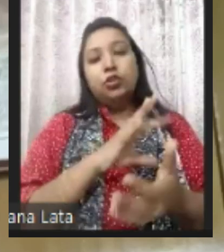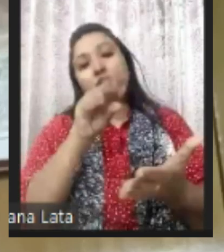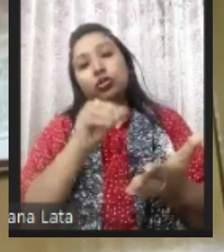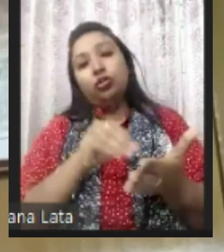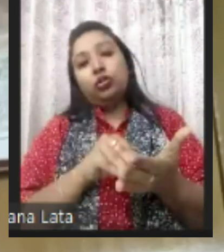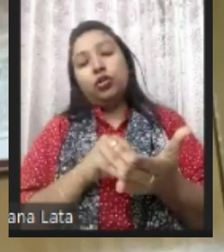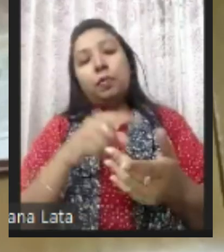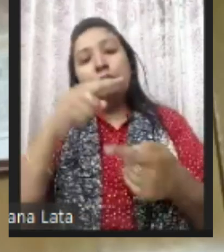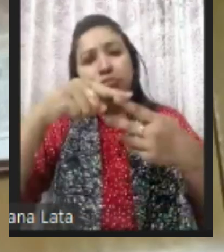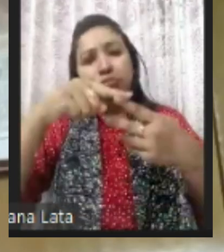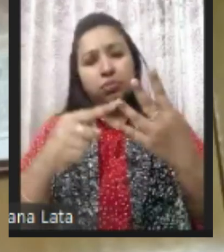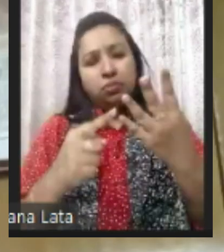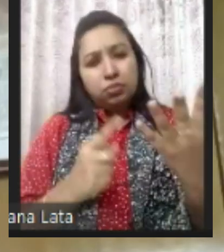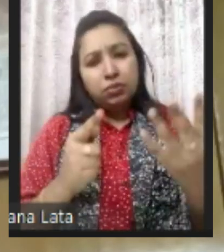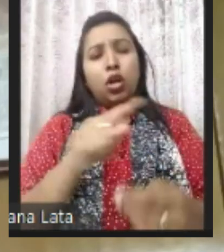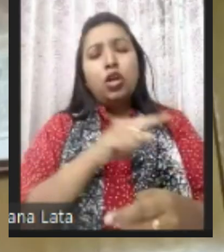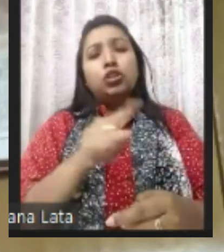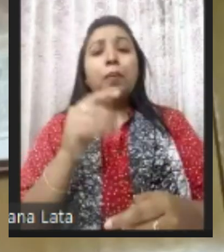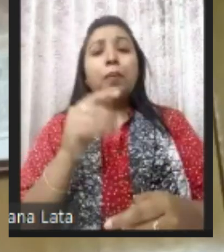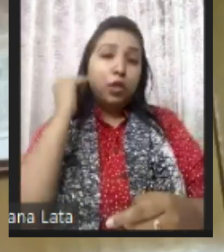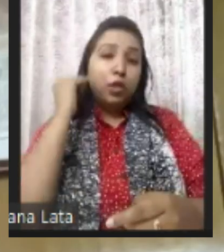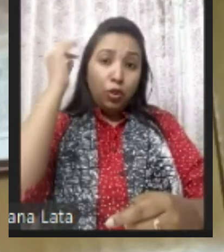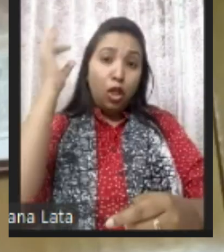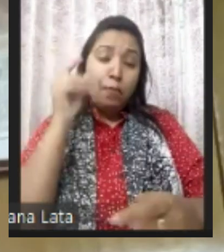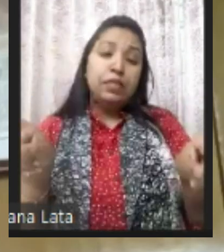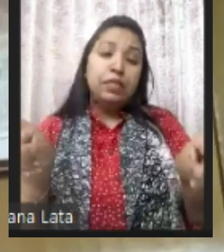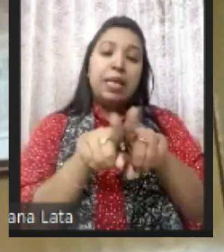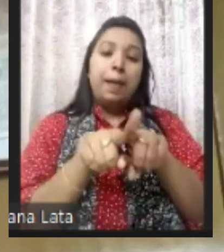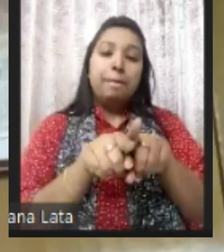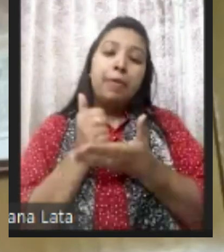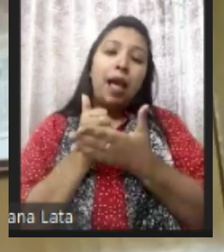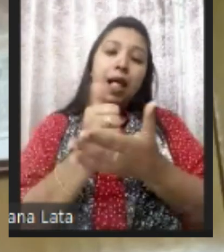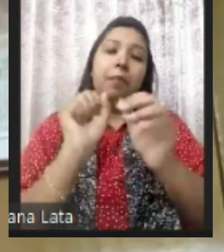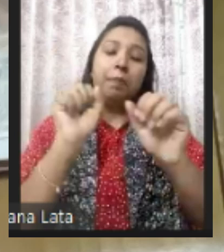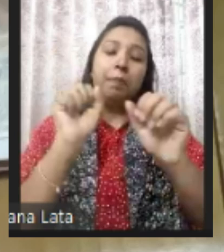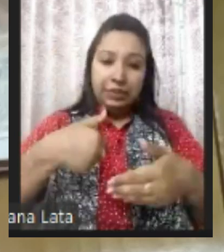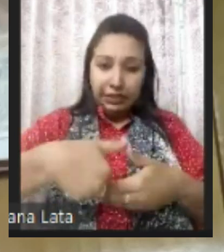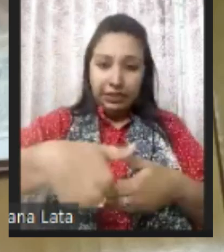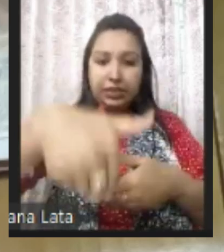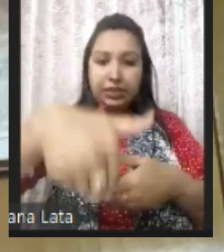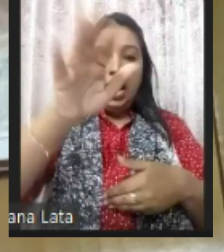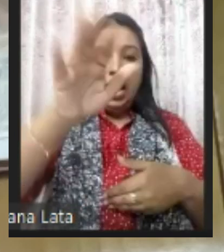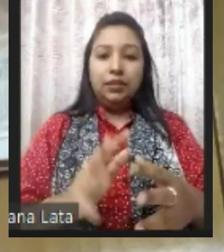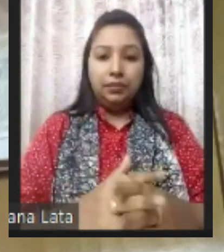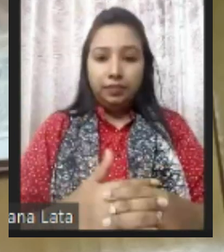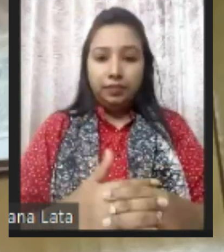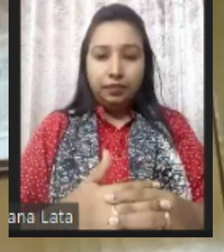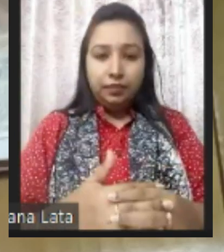of disabled people, activities have started from the Aspire to the